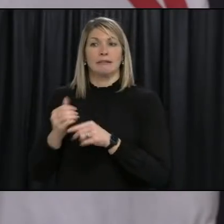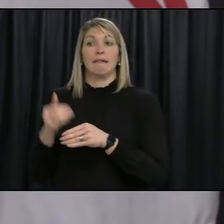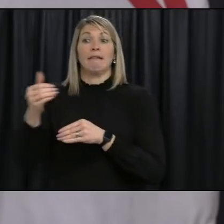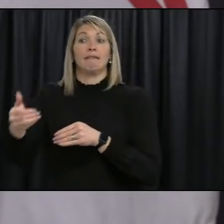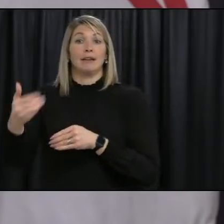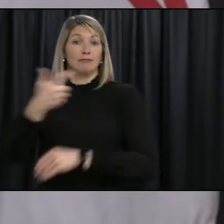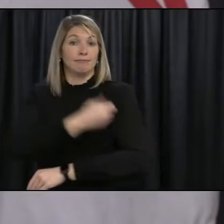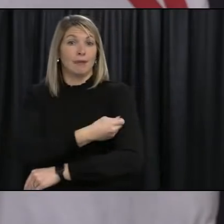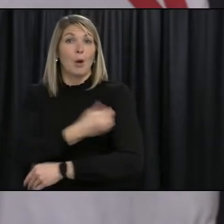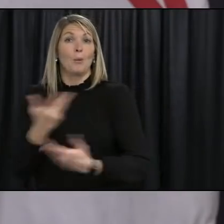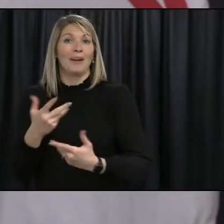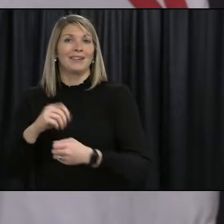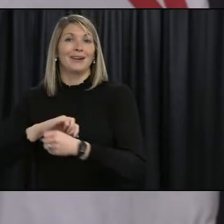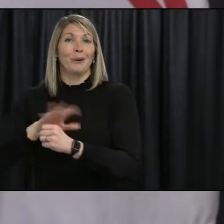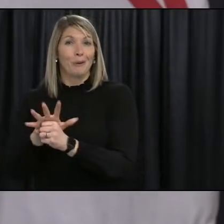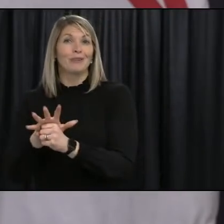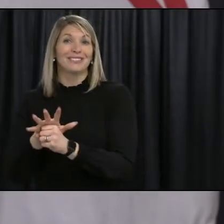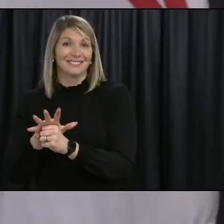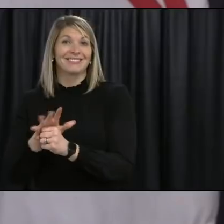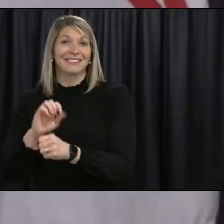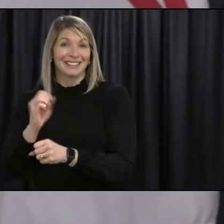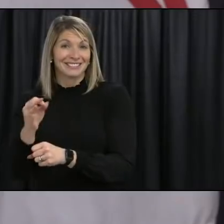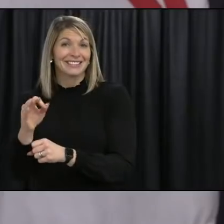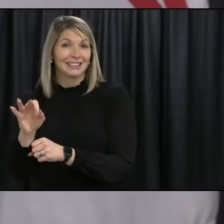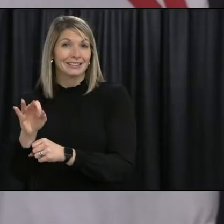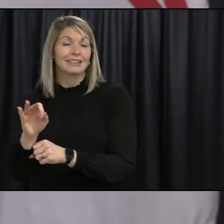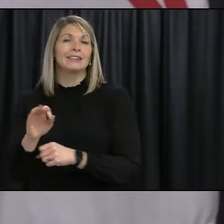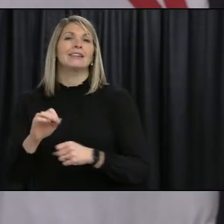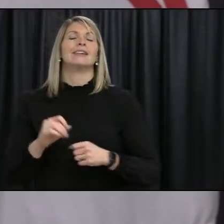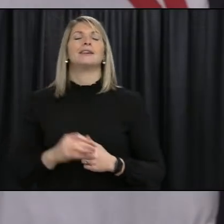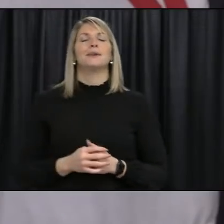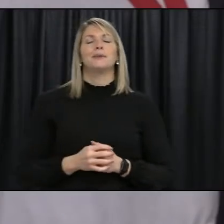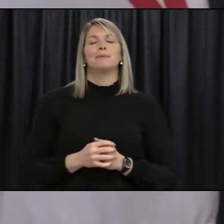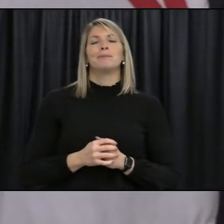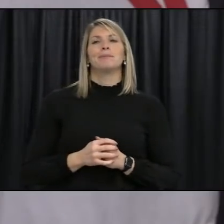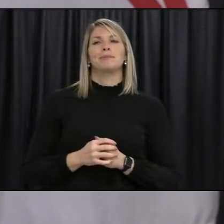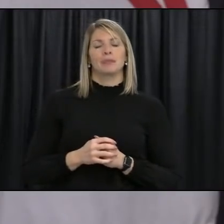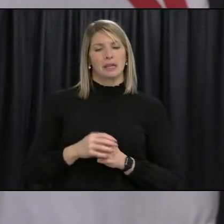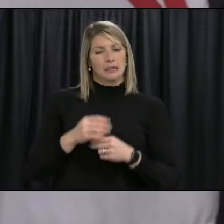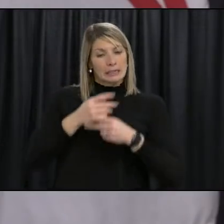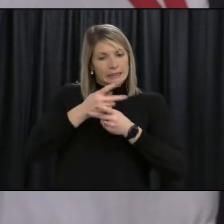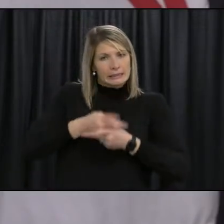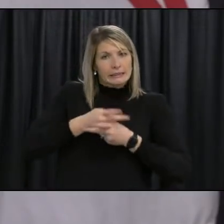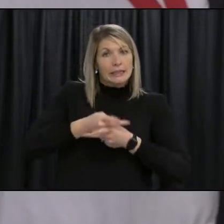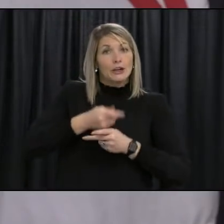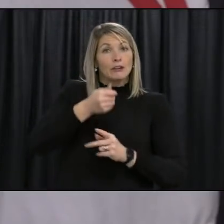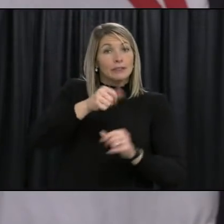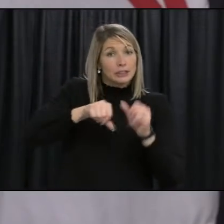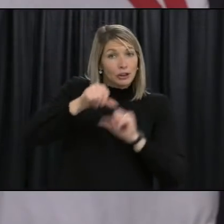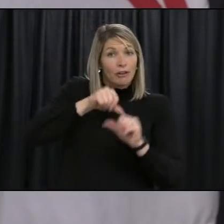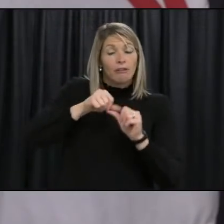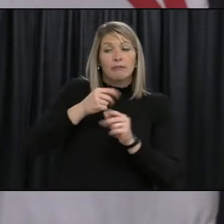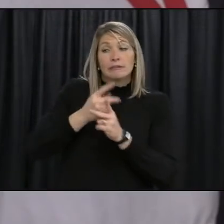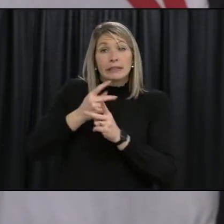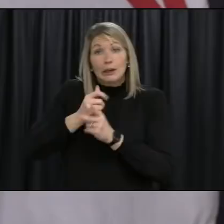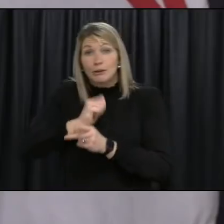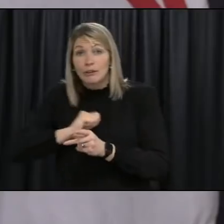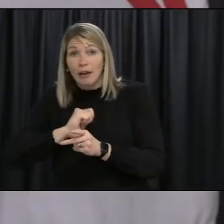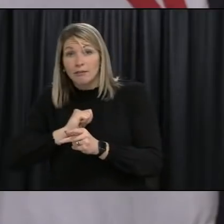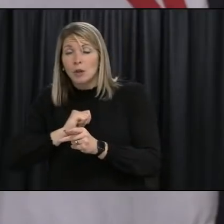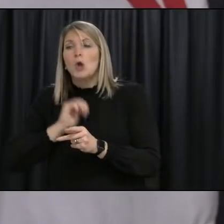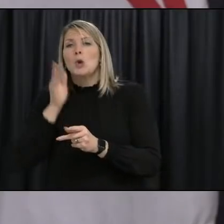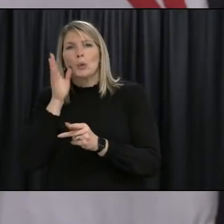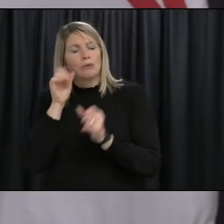get through this. Respecting the virus while caring for each other is a line that we have walked well. So let's continue to walk it